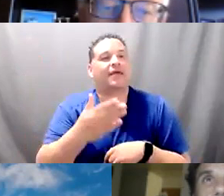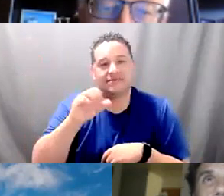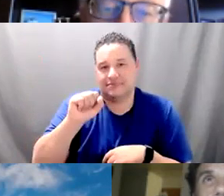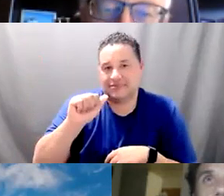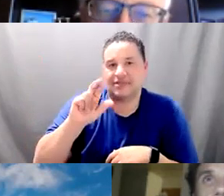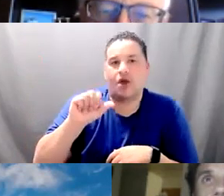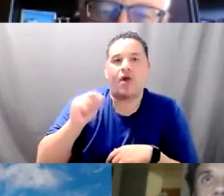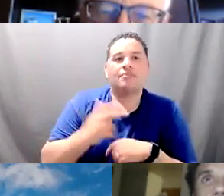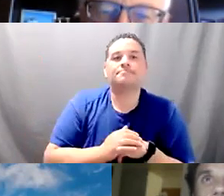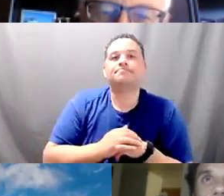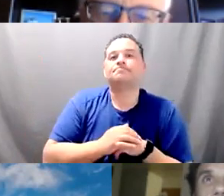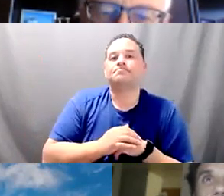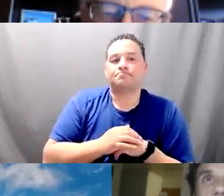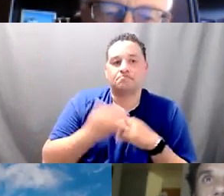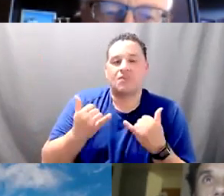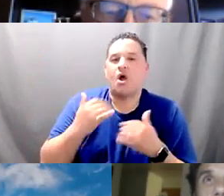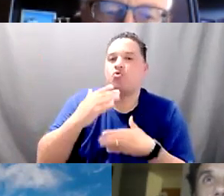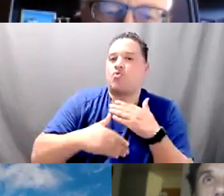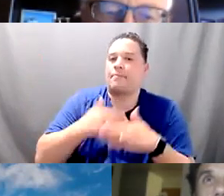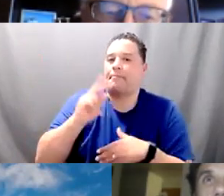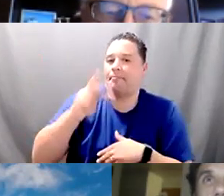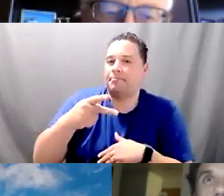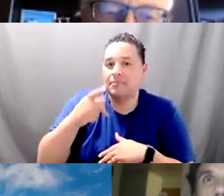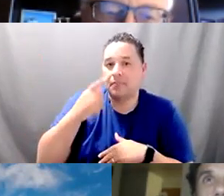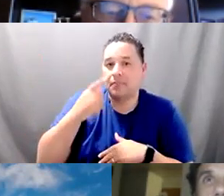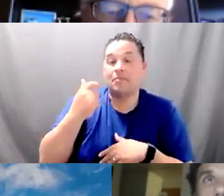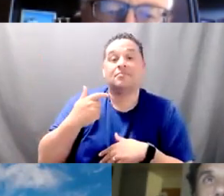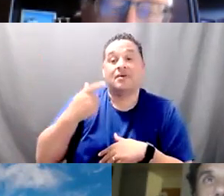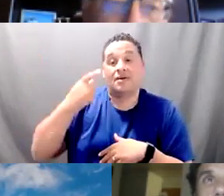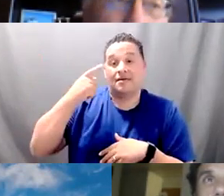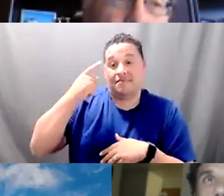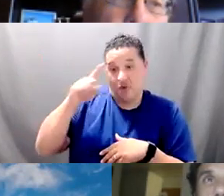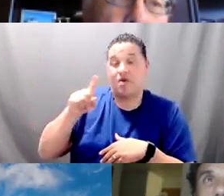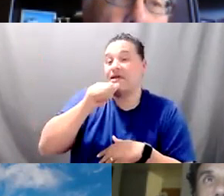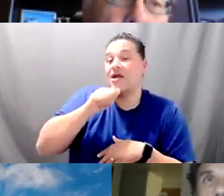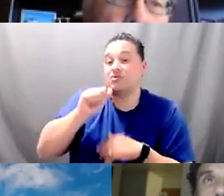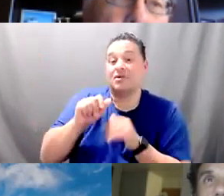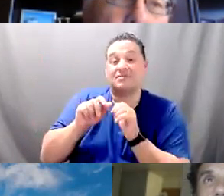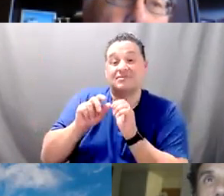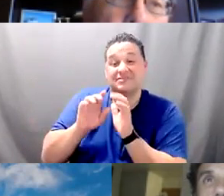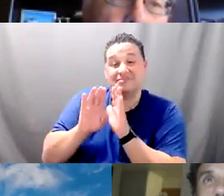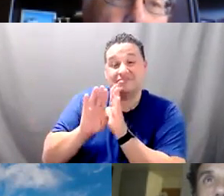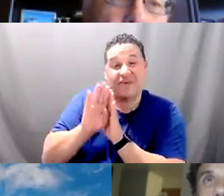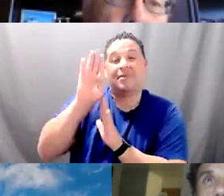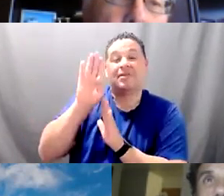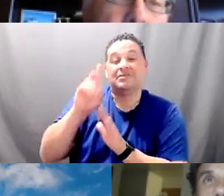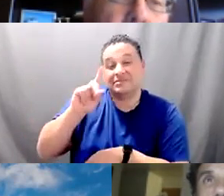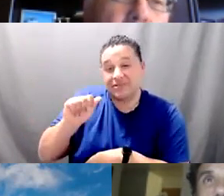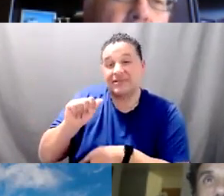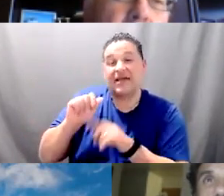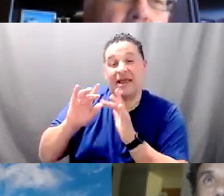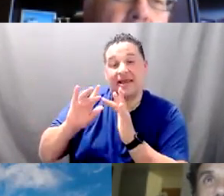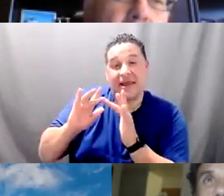just going to wrap it up here and say on behalf of the Arizona Developmental Disabilities Network,